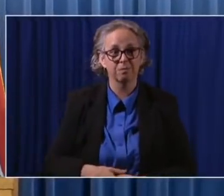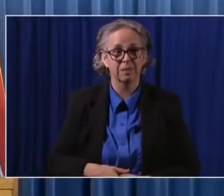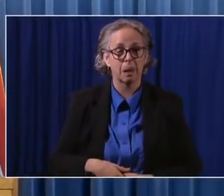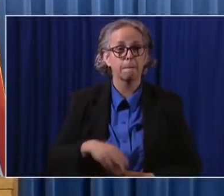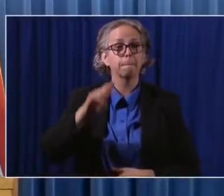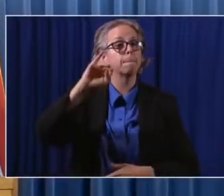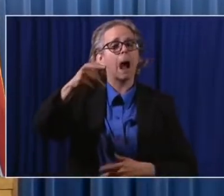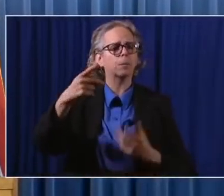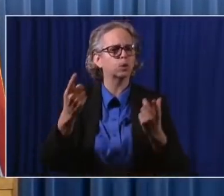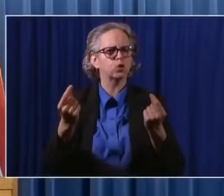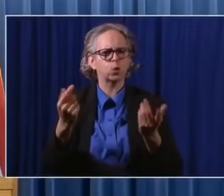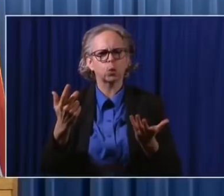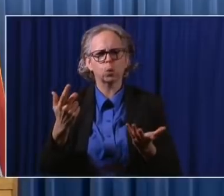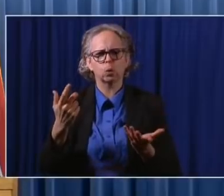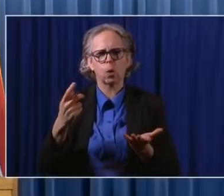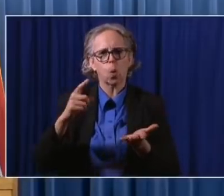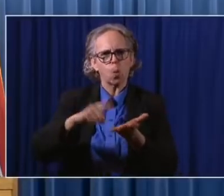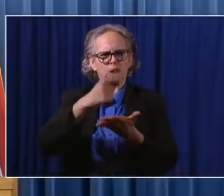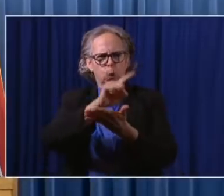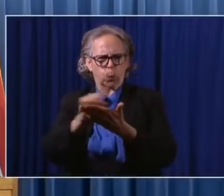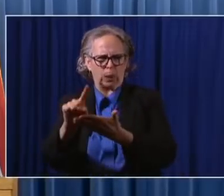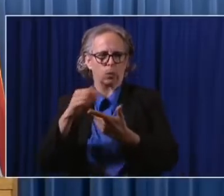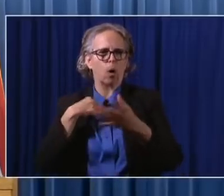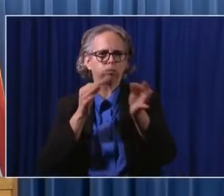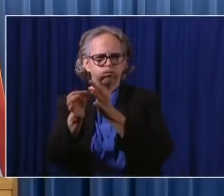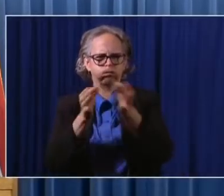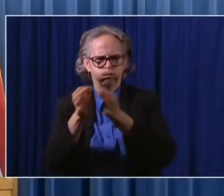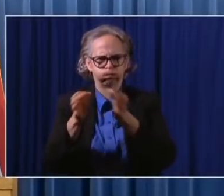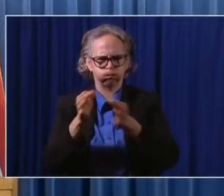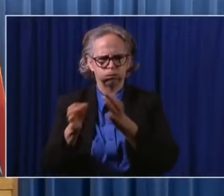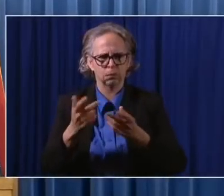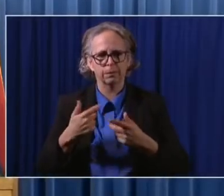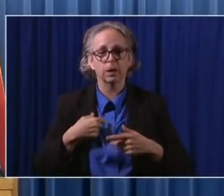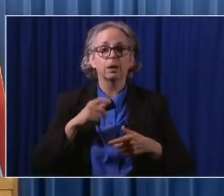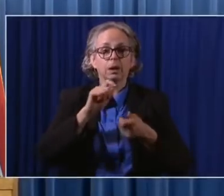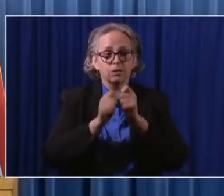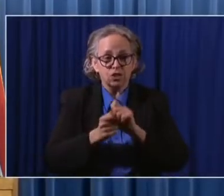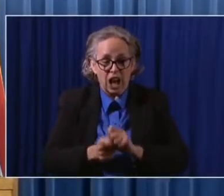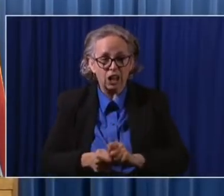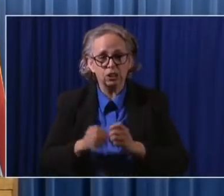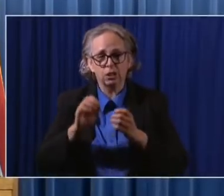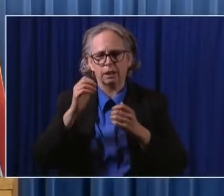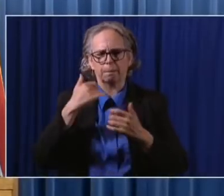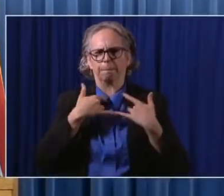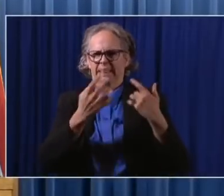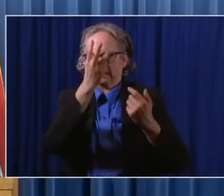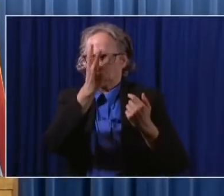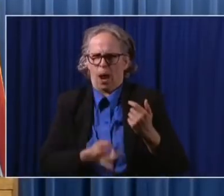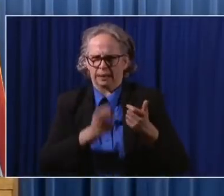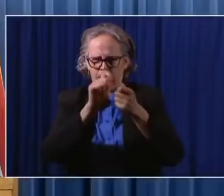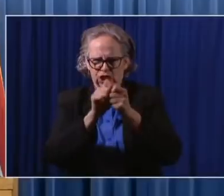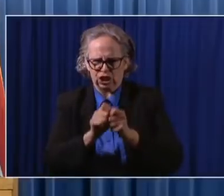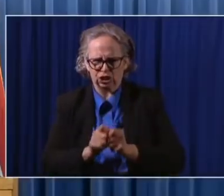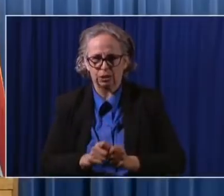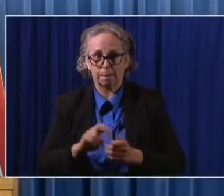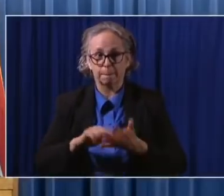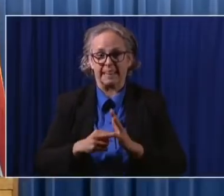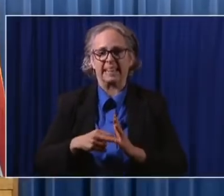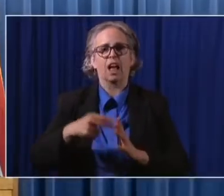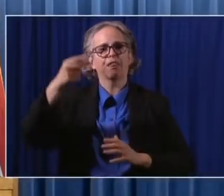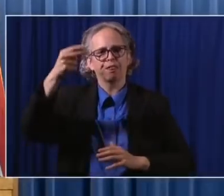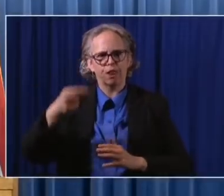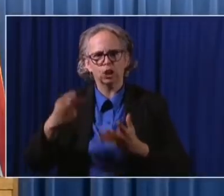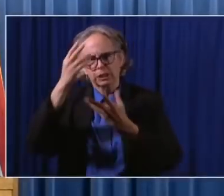doing it basically on Wednesday. Data, once the Wednesday data comes out, then our team starts